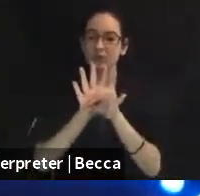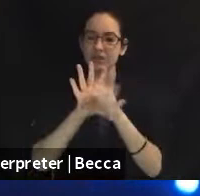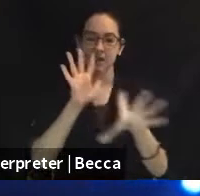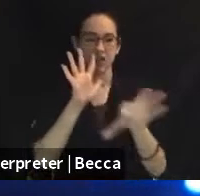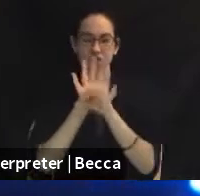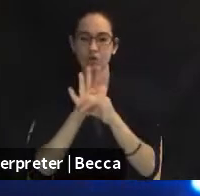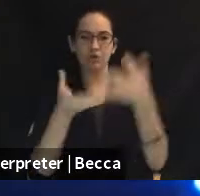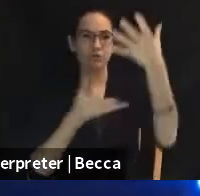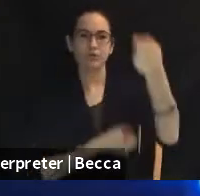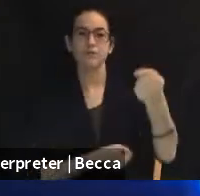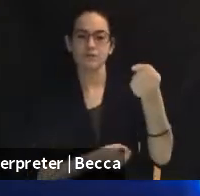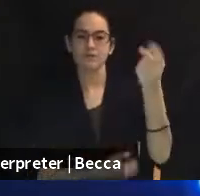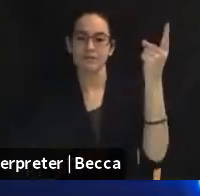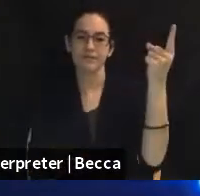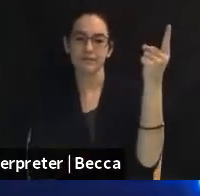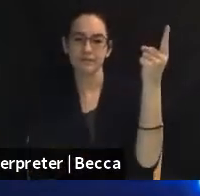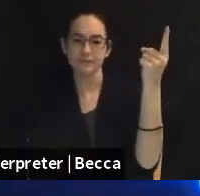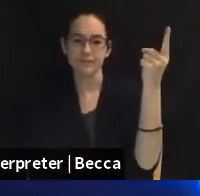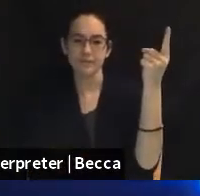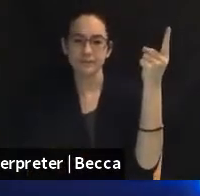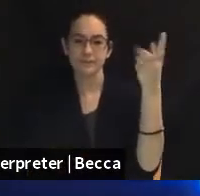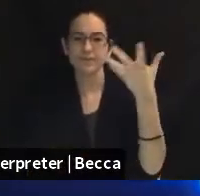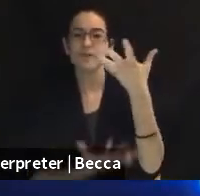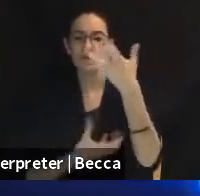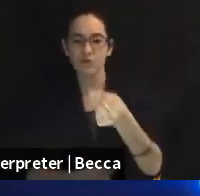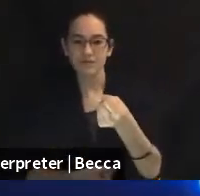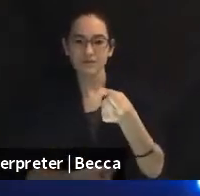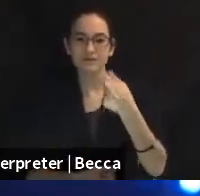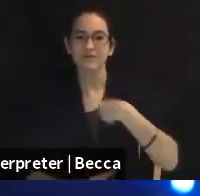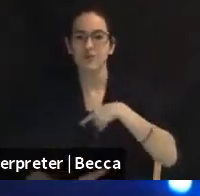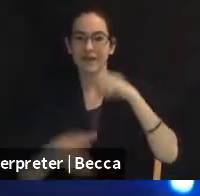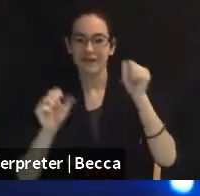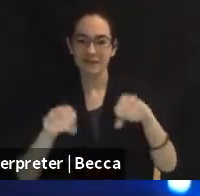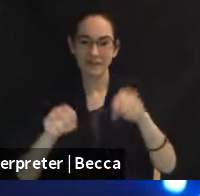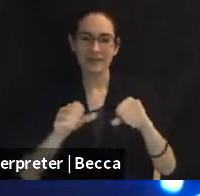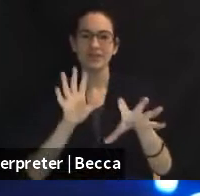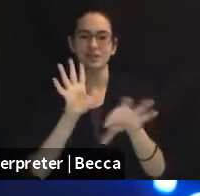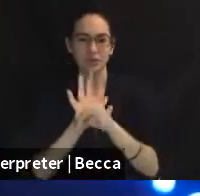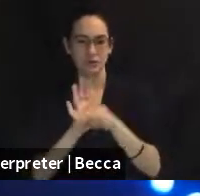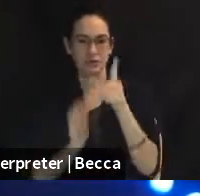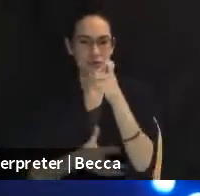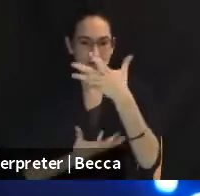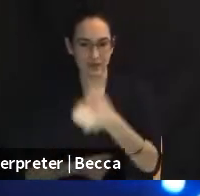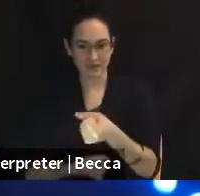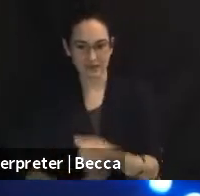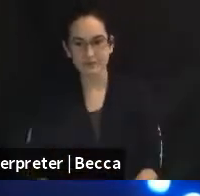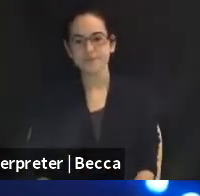trust. Trust is in our hands. The second thing about trust is what brings us